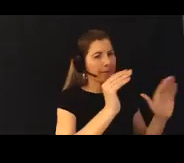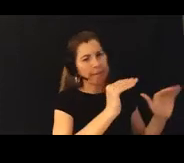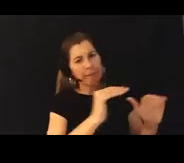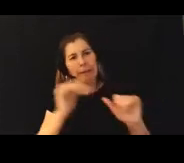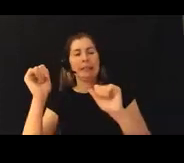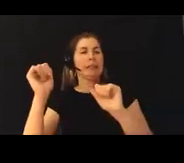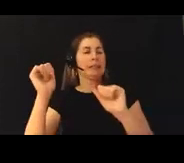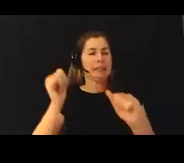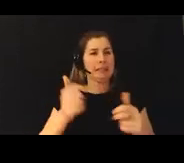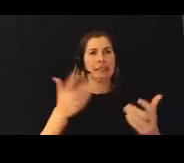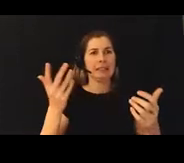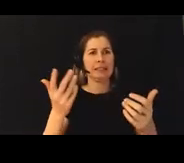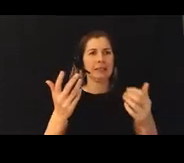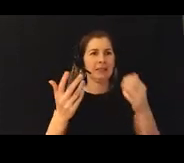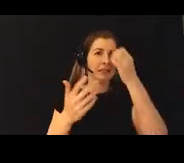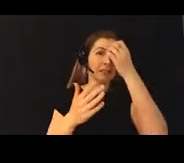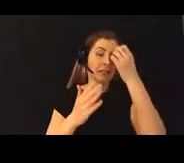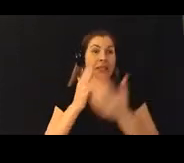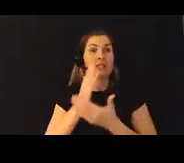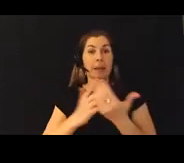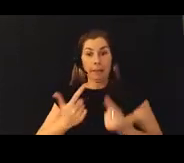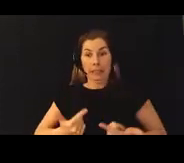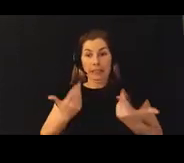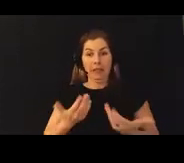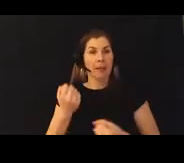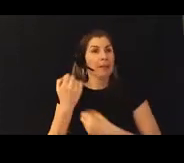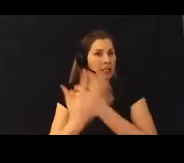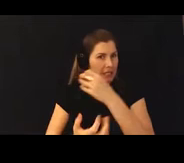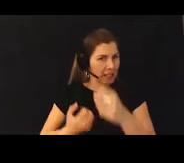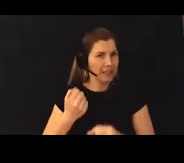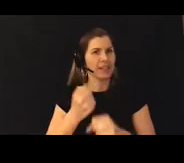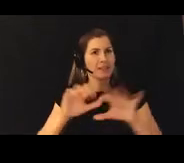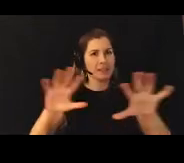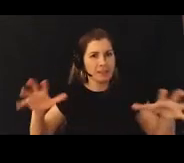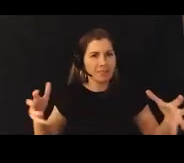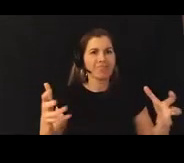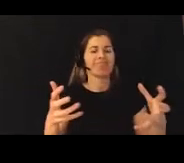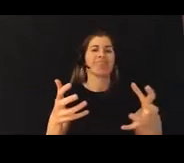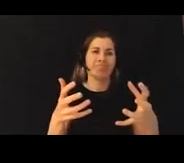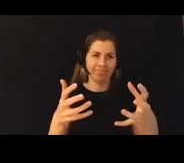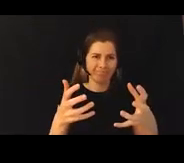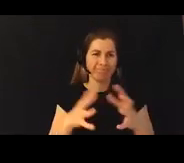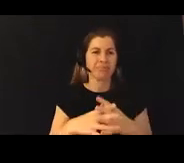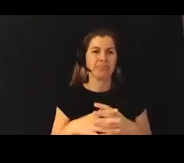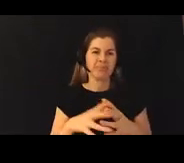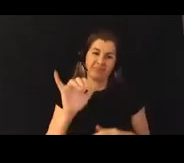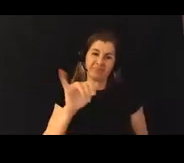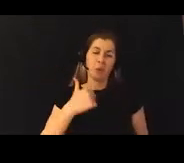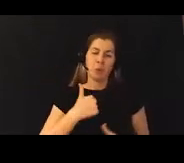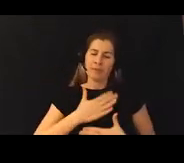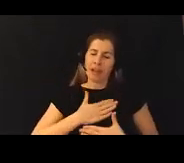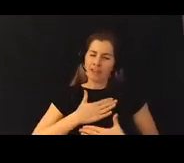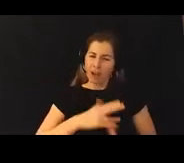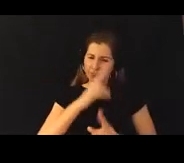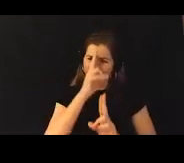better life. And some have lived on this land for generations, then to be counted. We acknowledge that we are currently